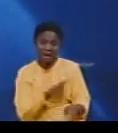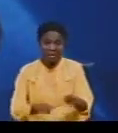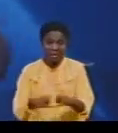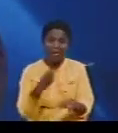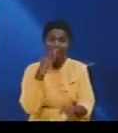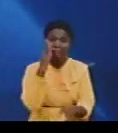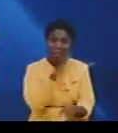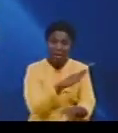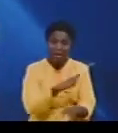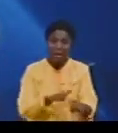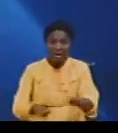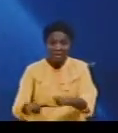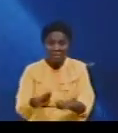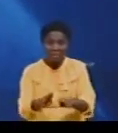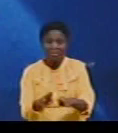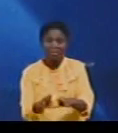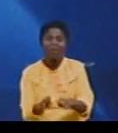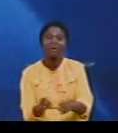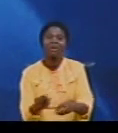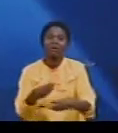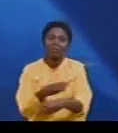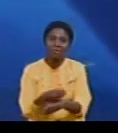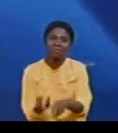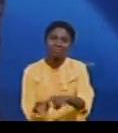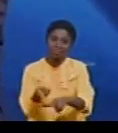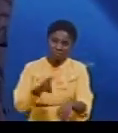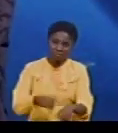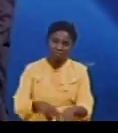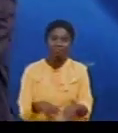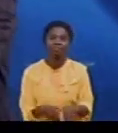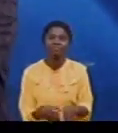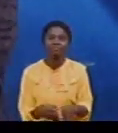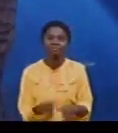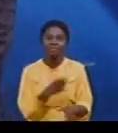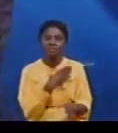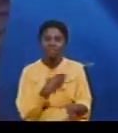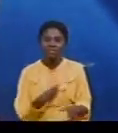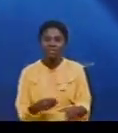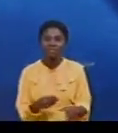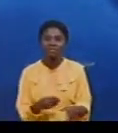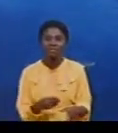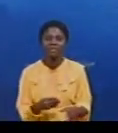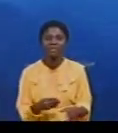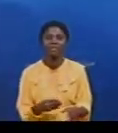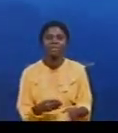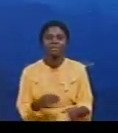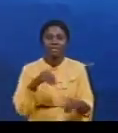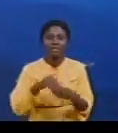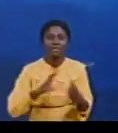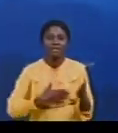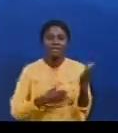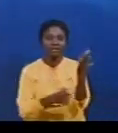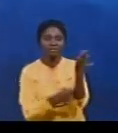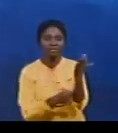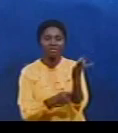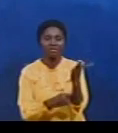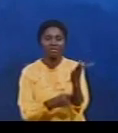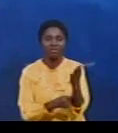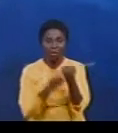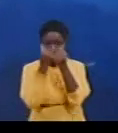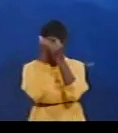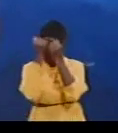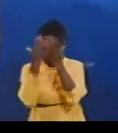bad character multiplies, and it is the lust in our flesh fulfilling the desires of